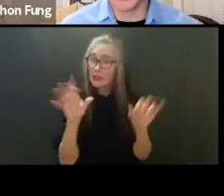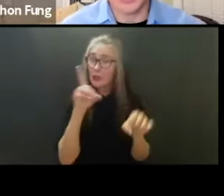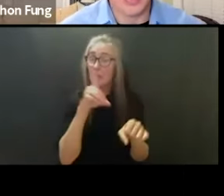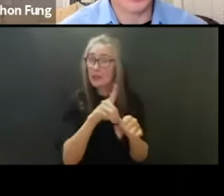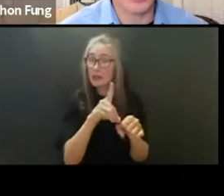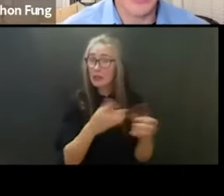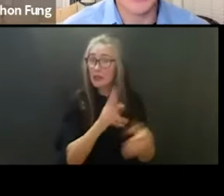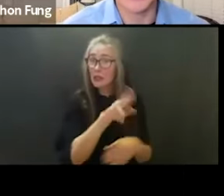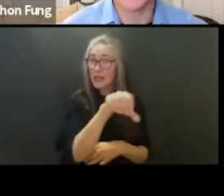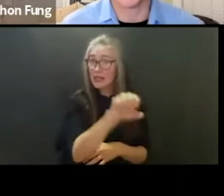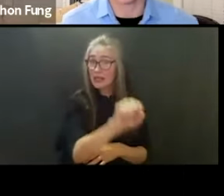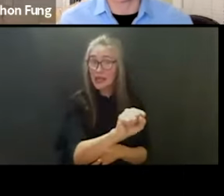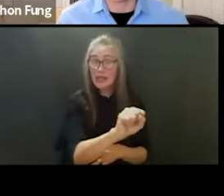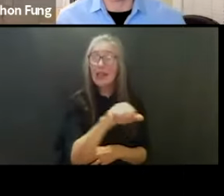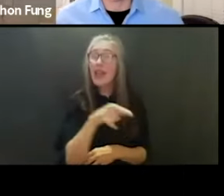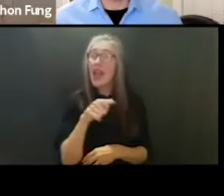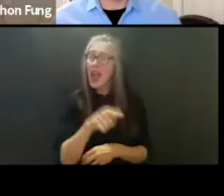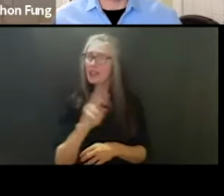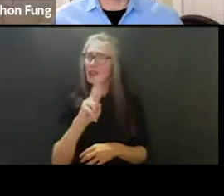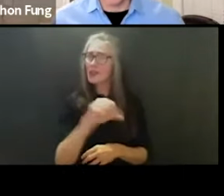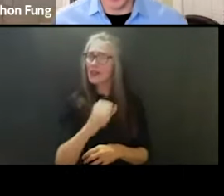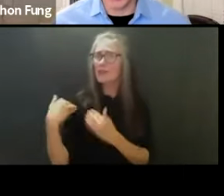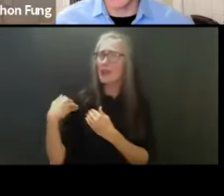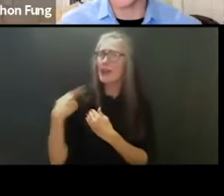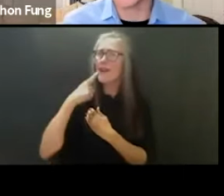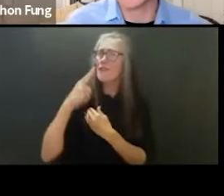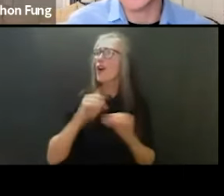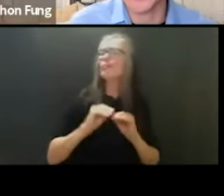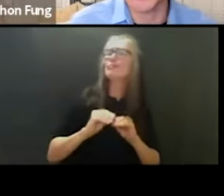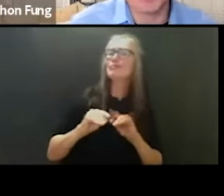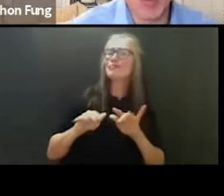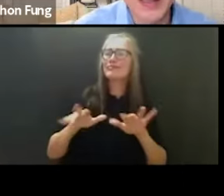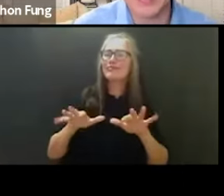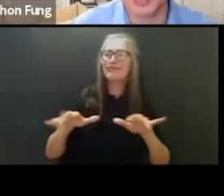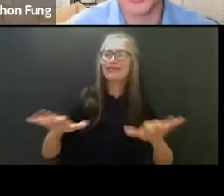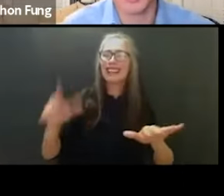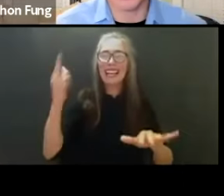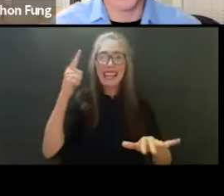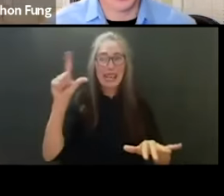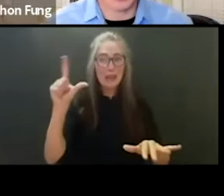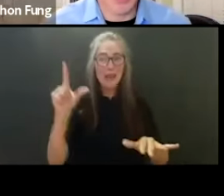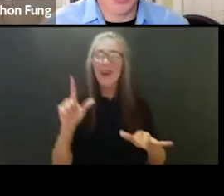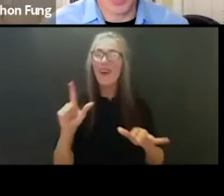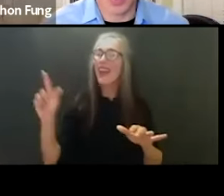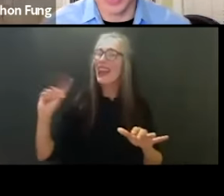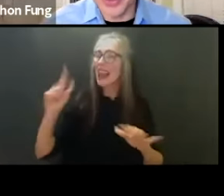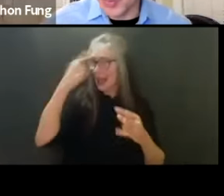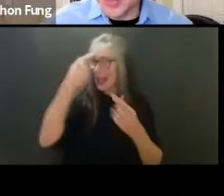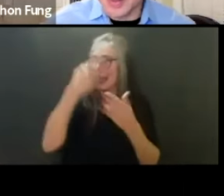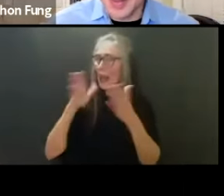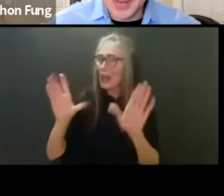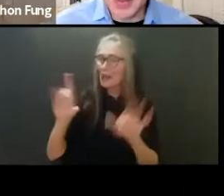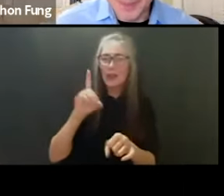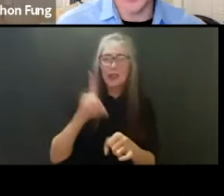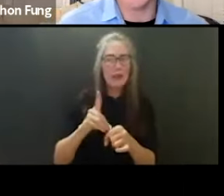liberal democracy, not only in the United States, but the role of the United States in spreading liberal democracy around the world. This